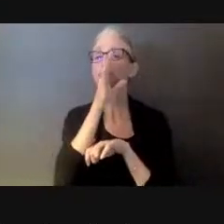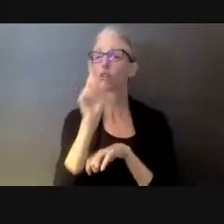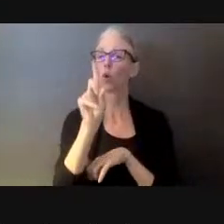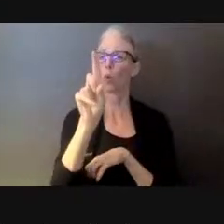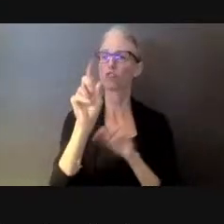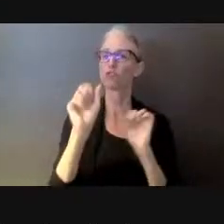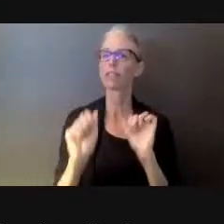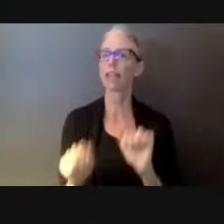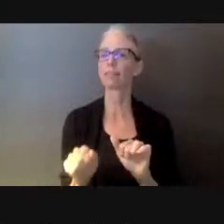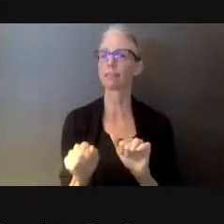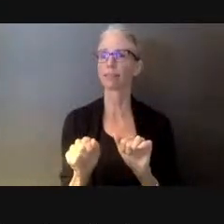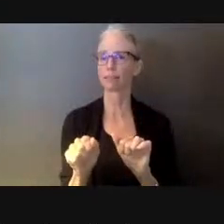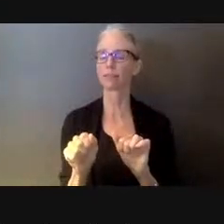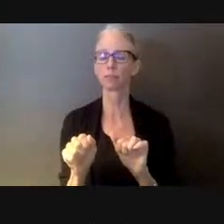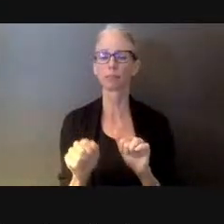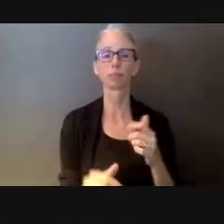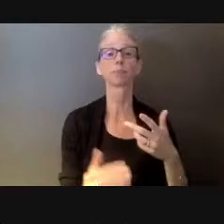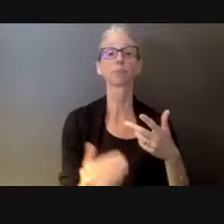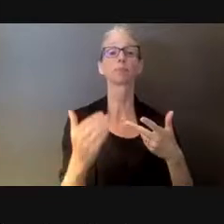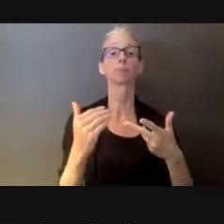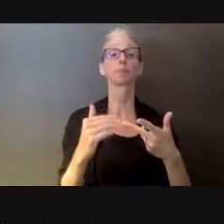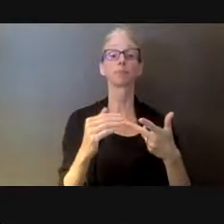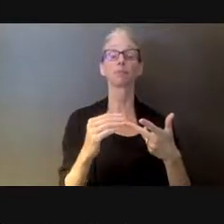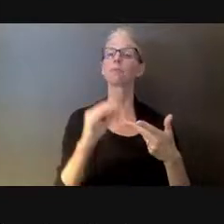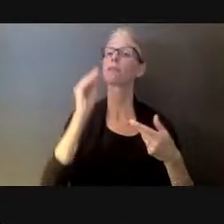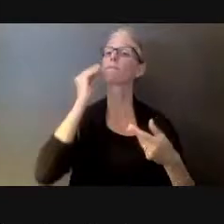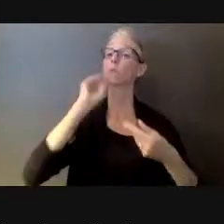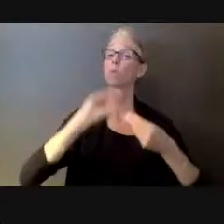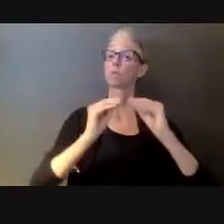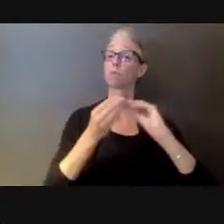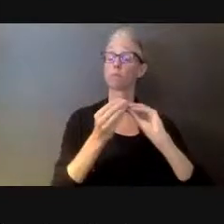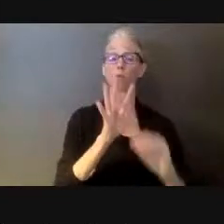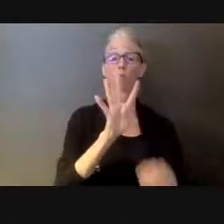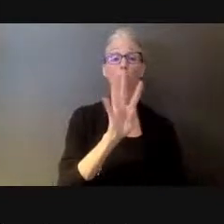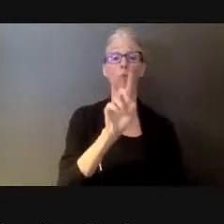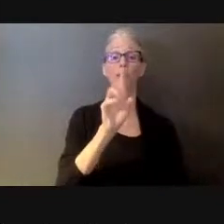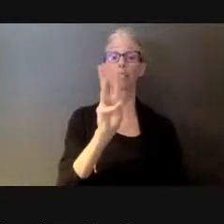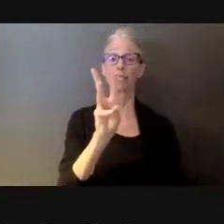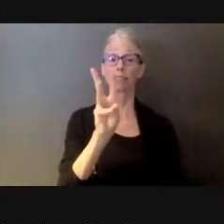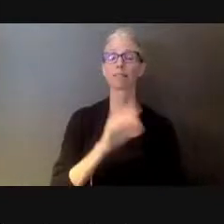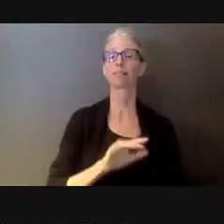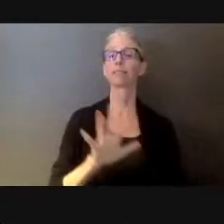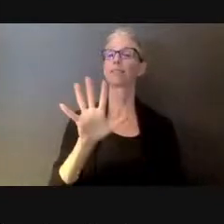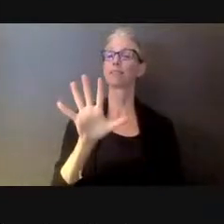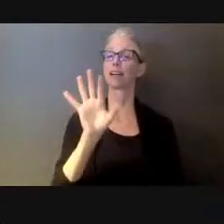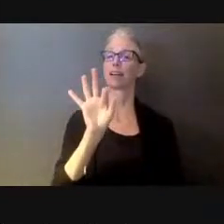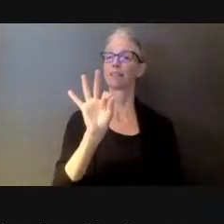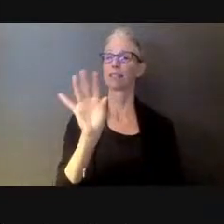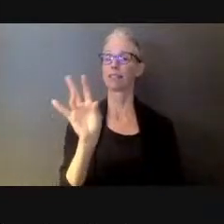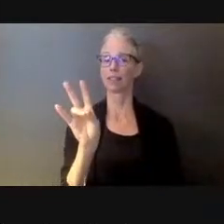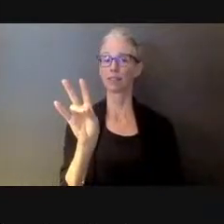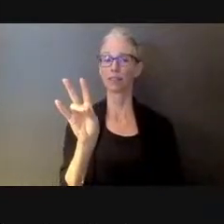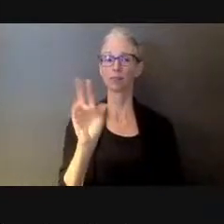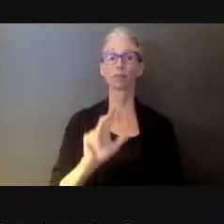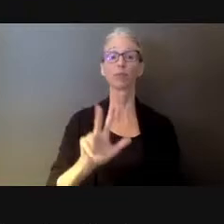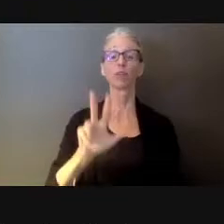Questions can also be submitted by calling 416-597-0000